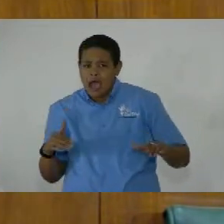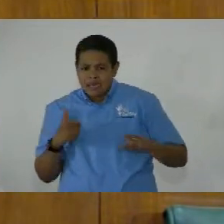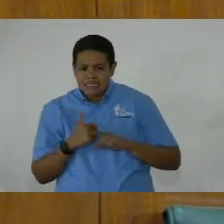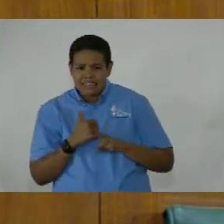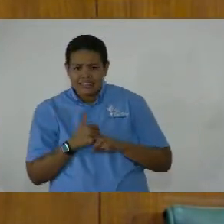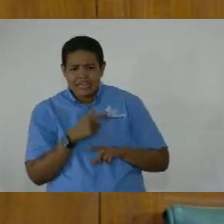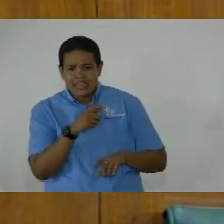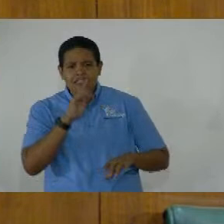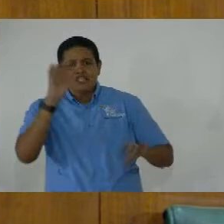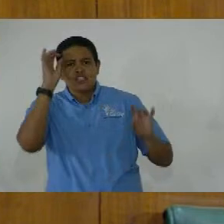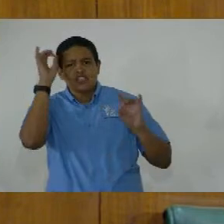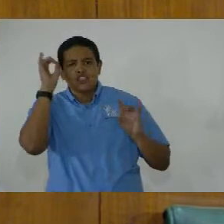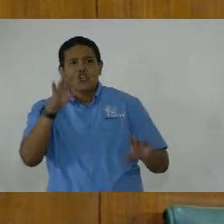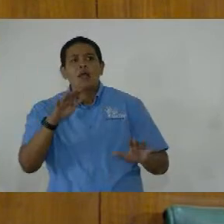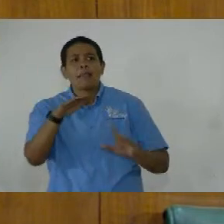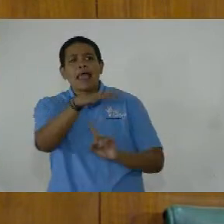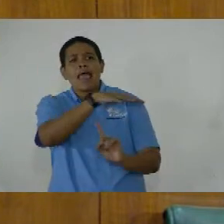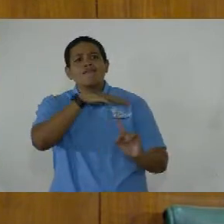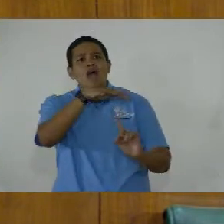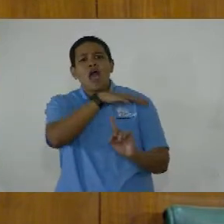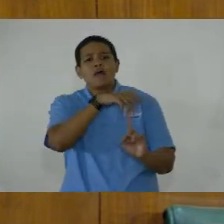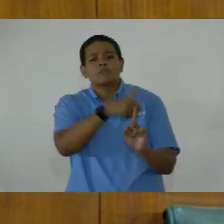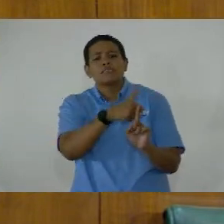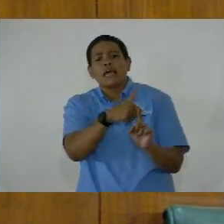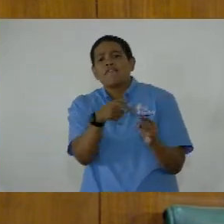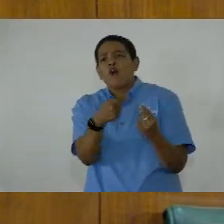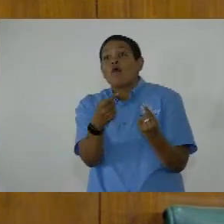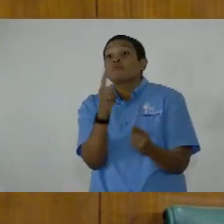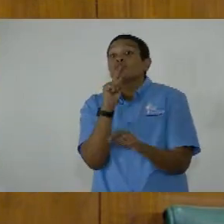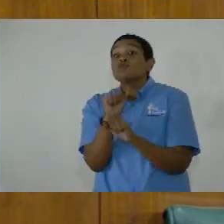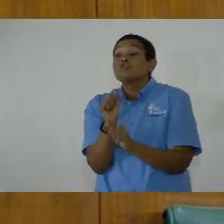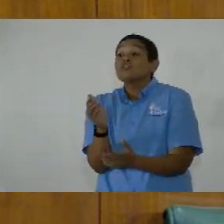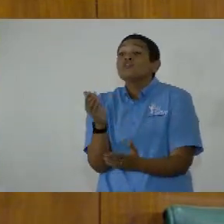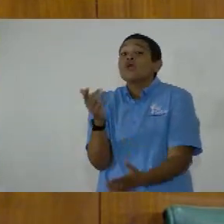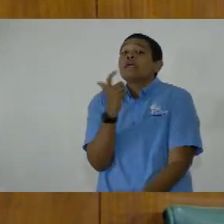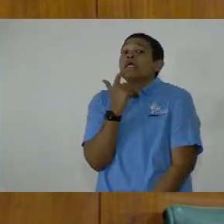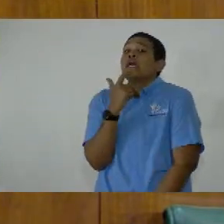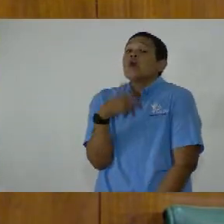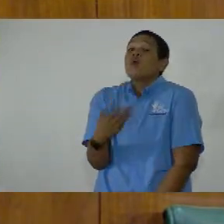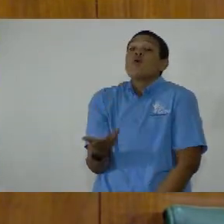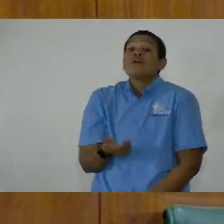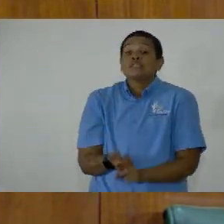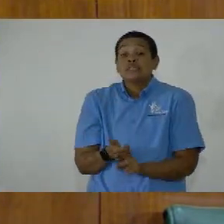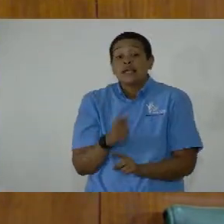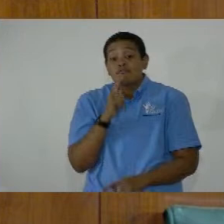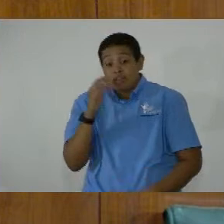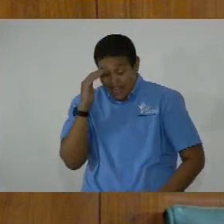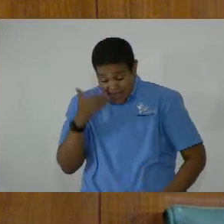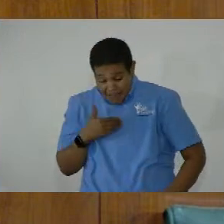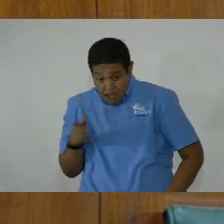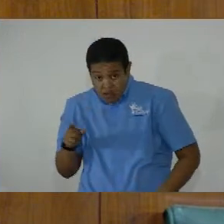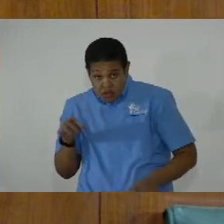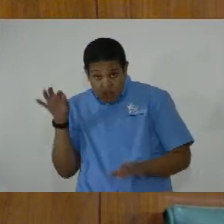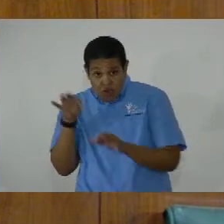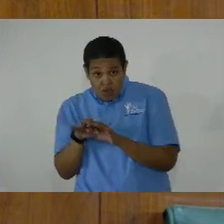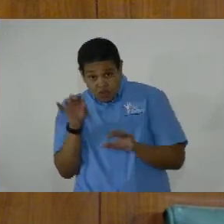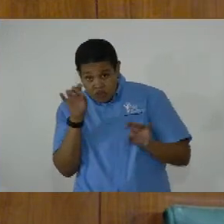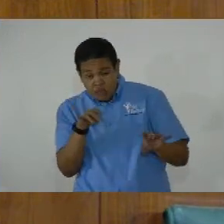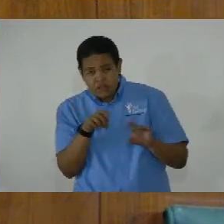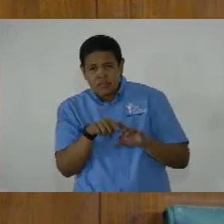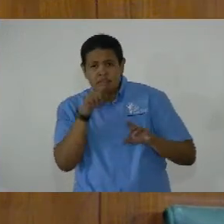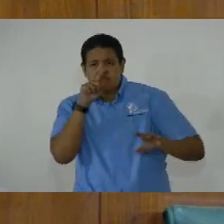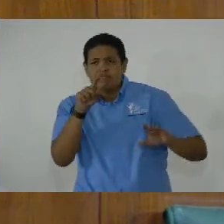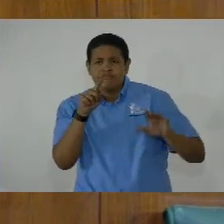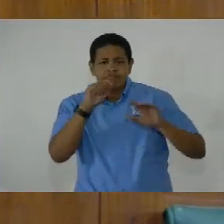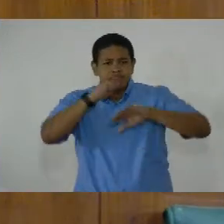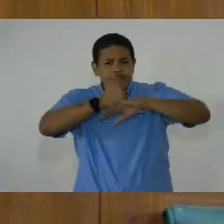turbulent environment, the opposition suggests that it be invited to contribute to the